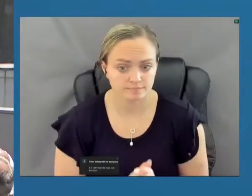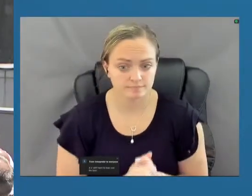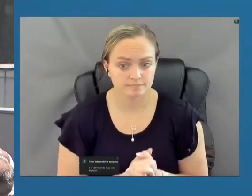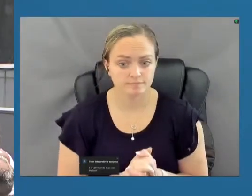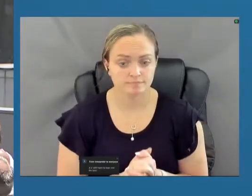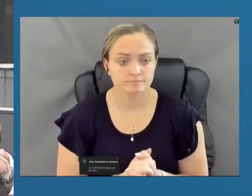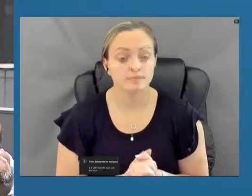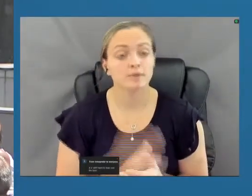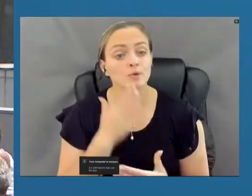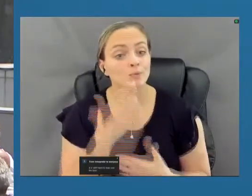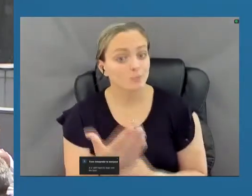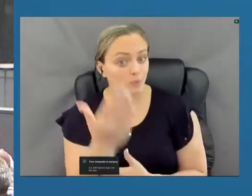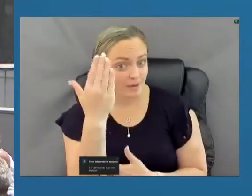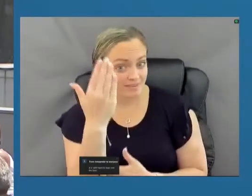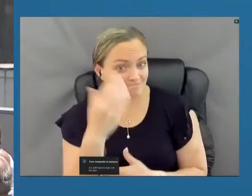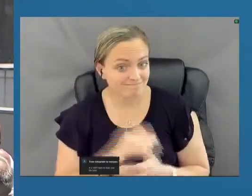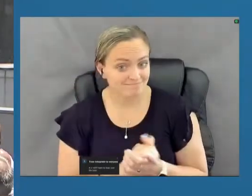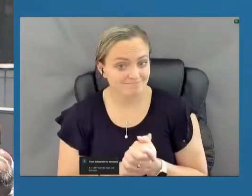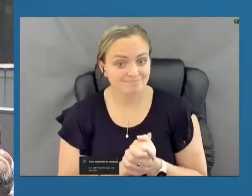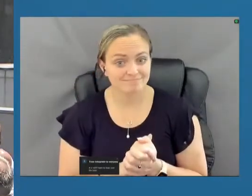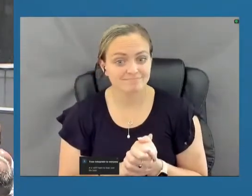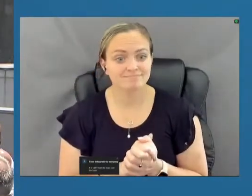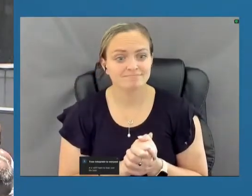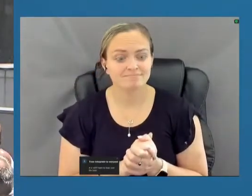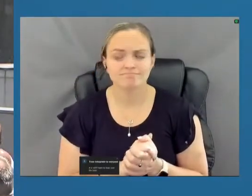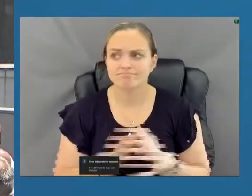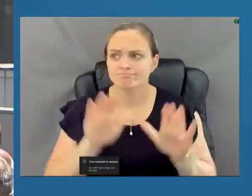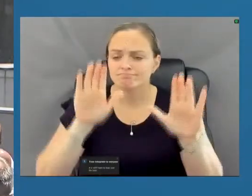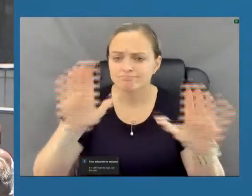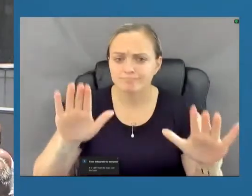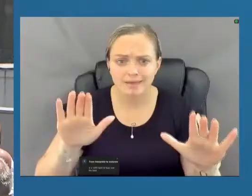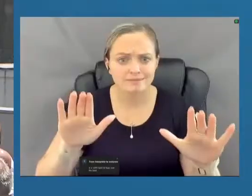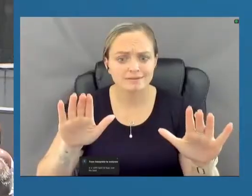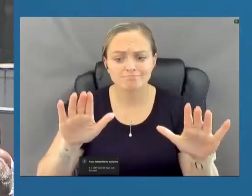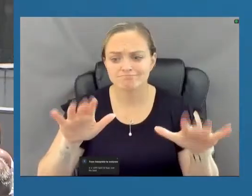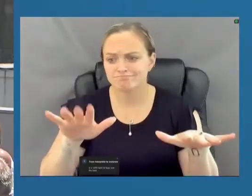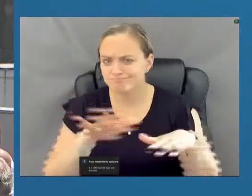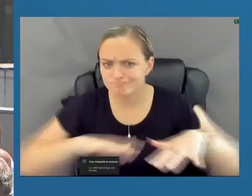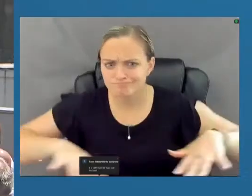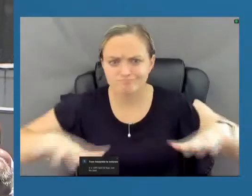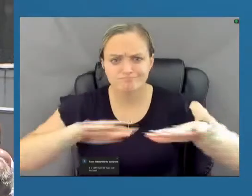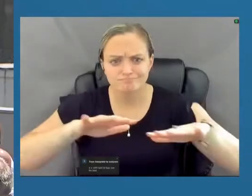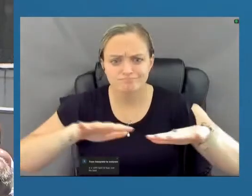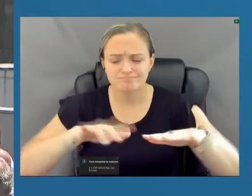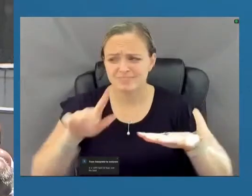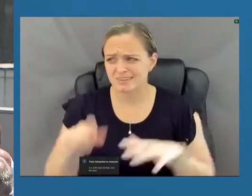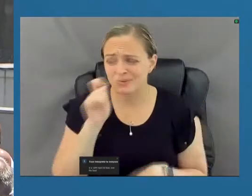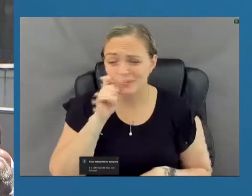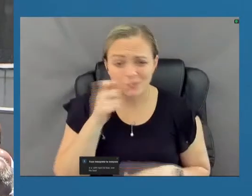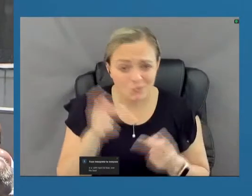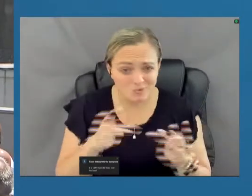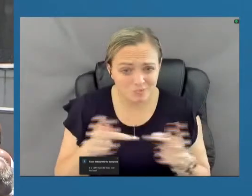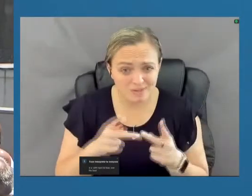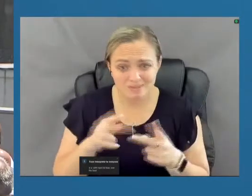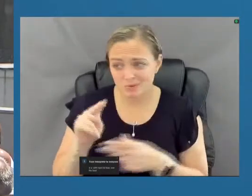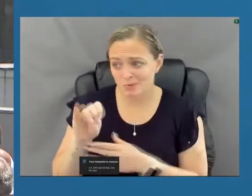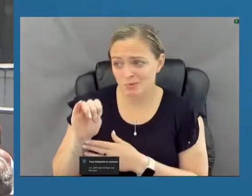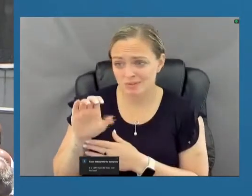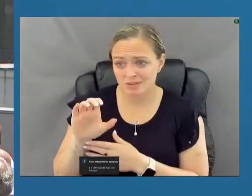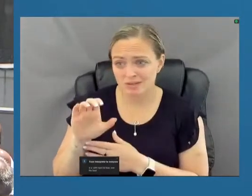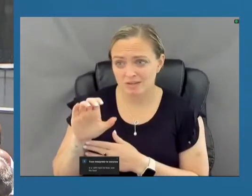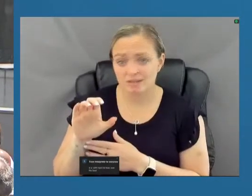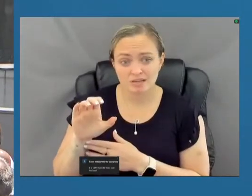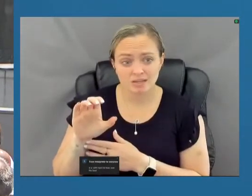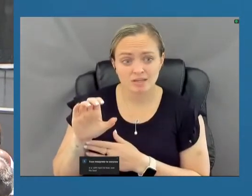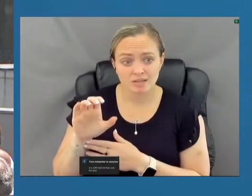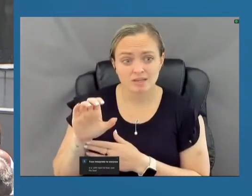Good morning, good morning, good morning. What a spectacular venue. This is actually the coolest spot in New York City, or then New York City